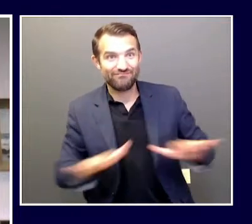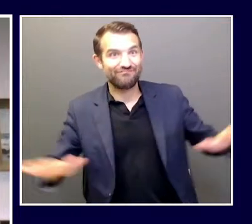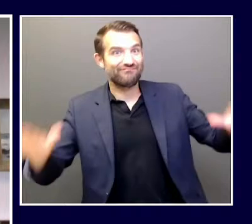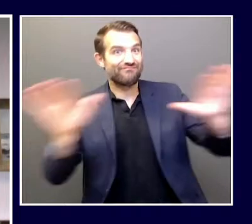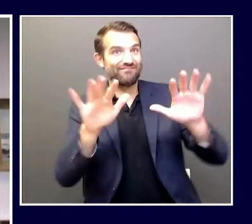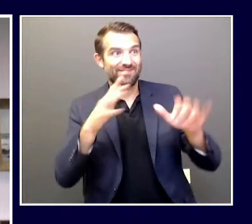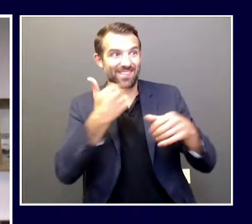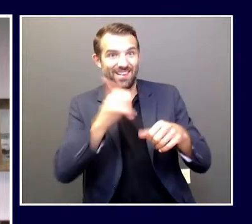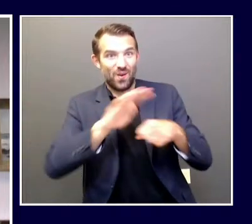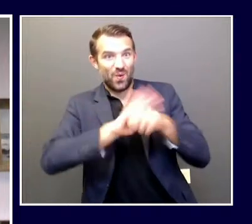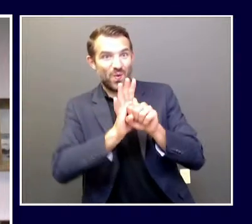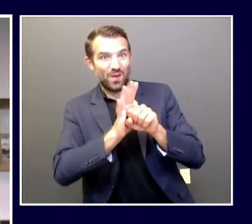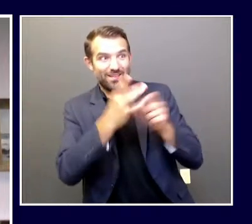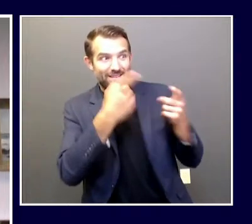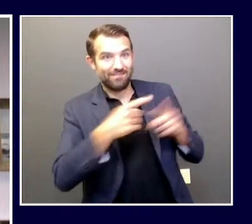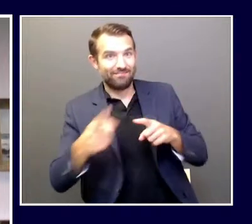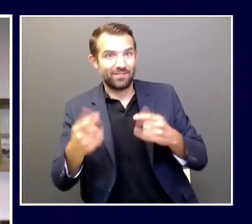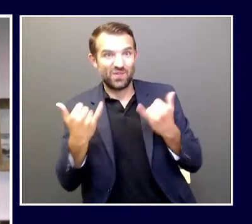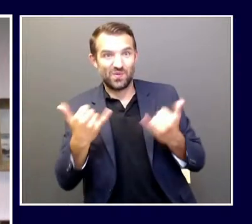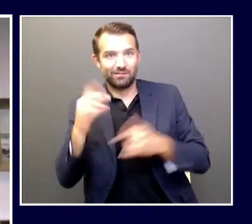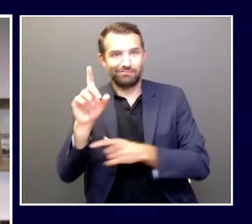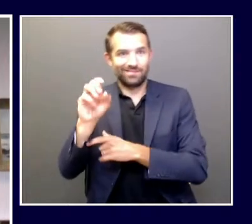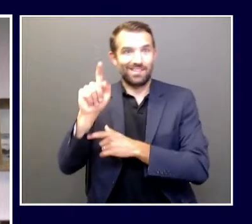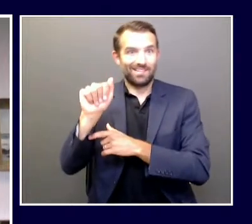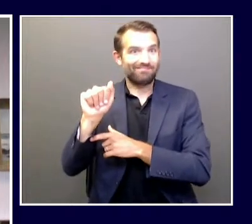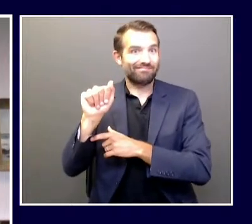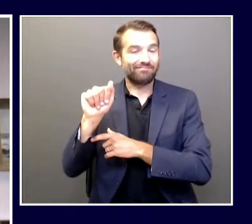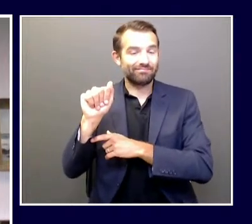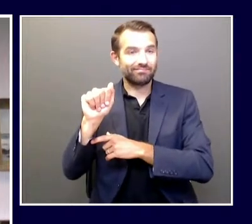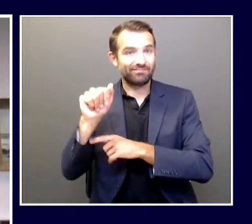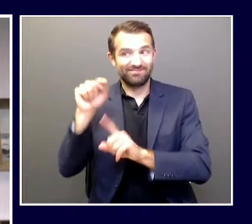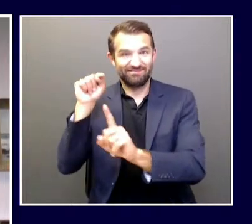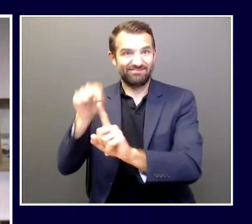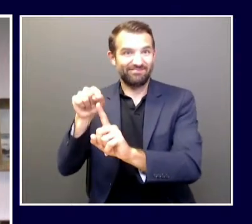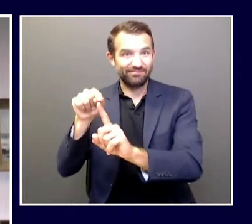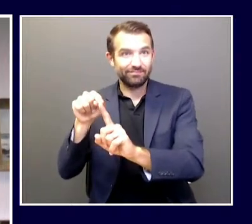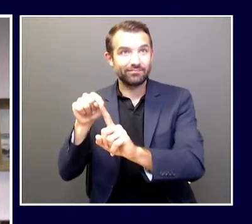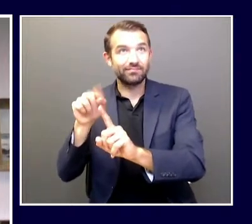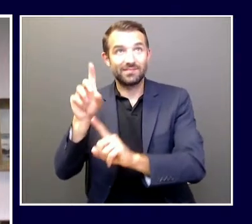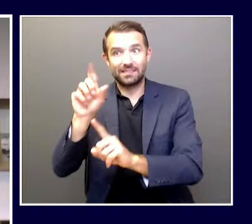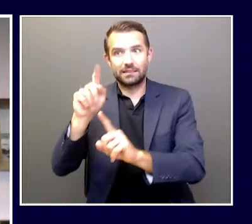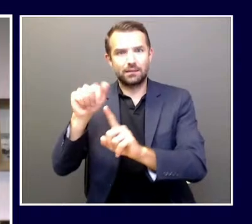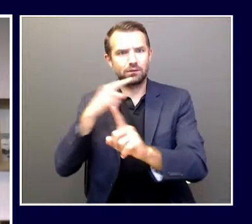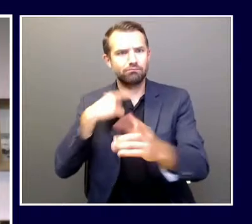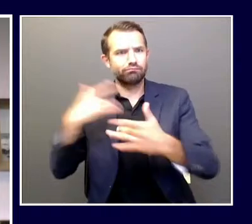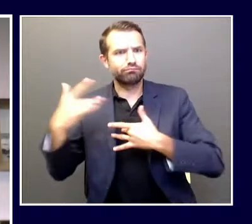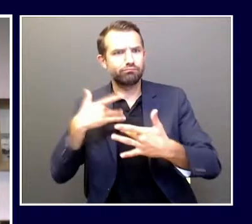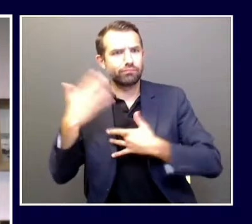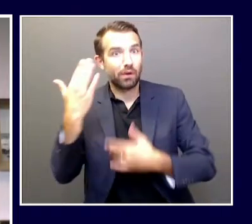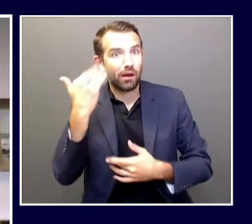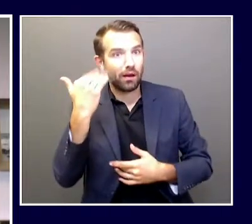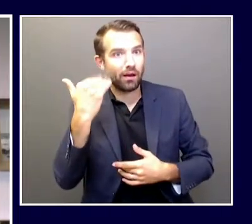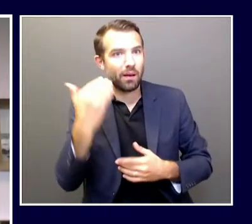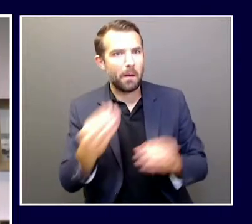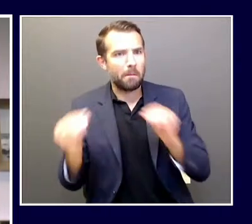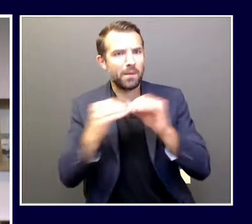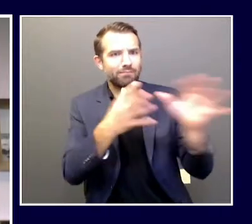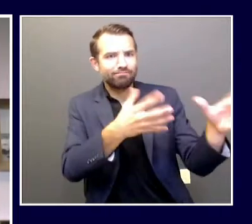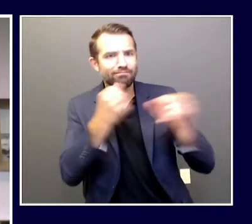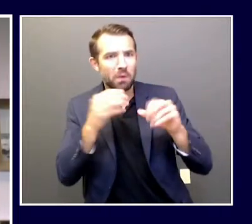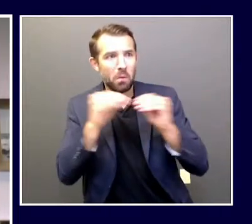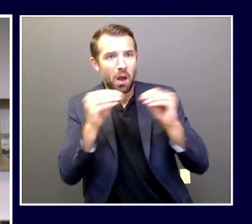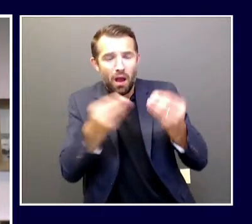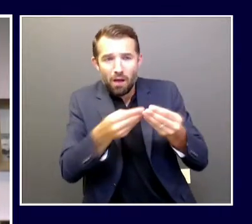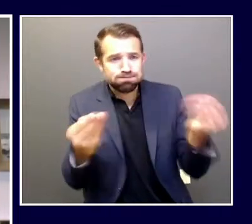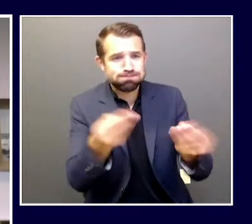concern. Delta is more contagious and may lead to more severe illness, which may lead to higher rates